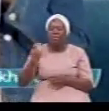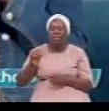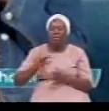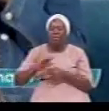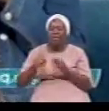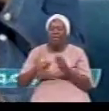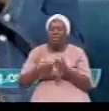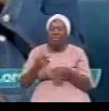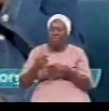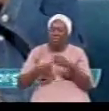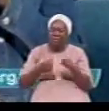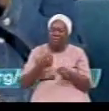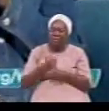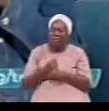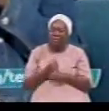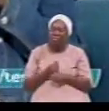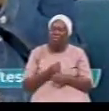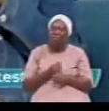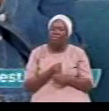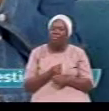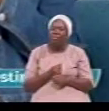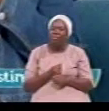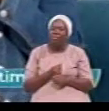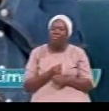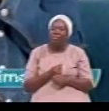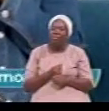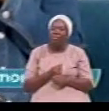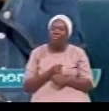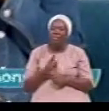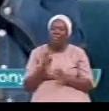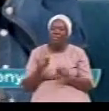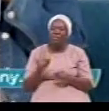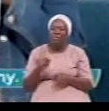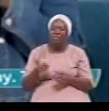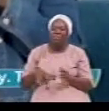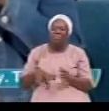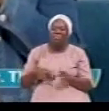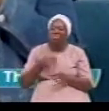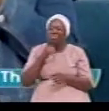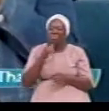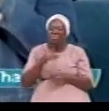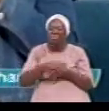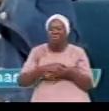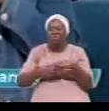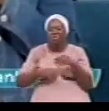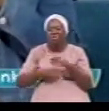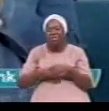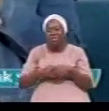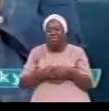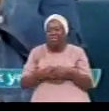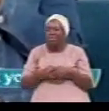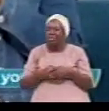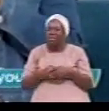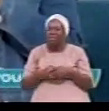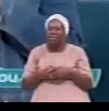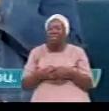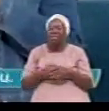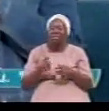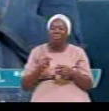But after the amen of the pastor, she could just feel so comfortable, and the pain was no more.